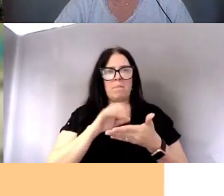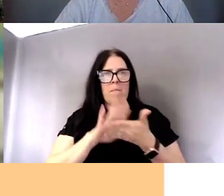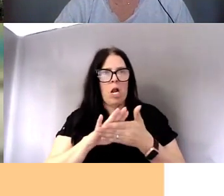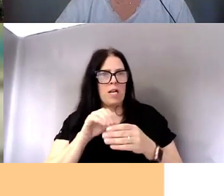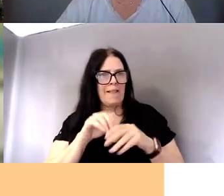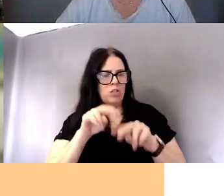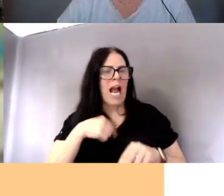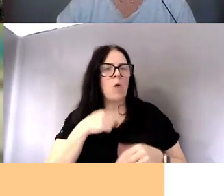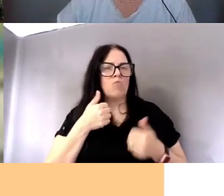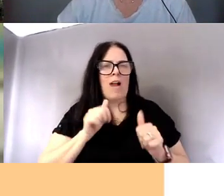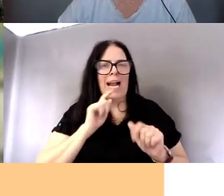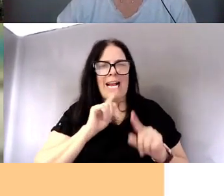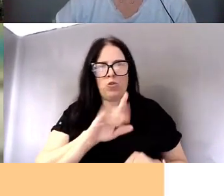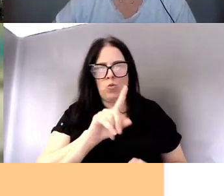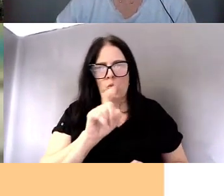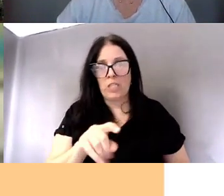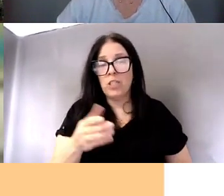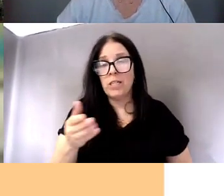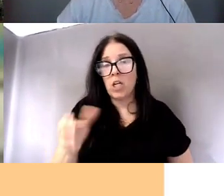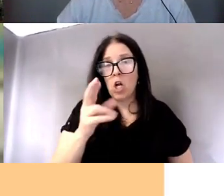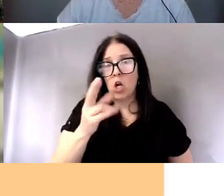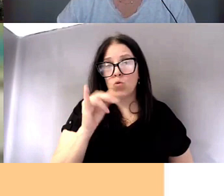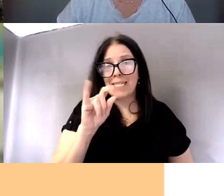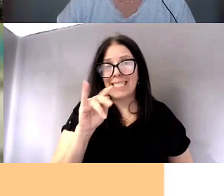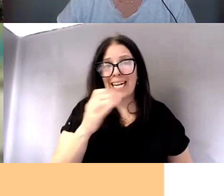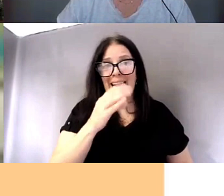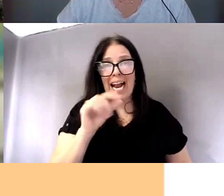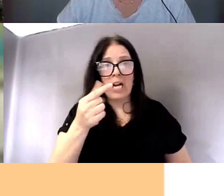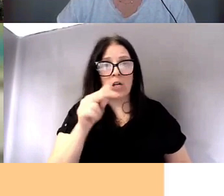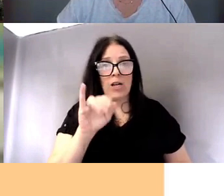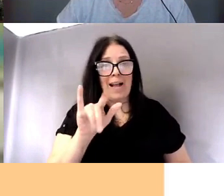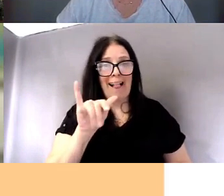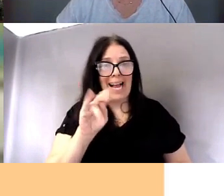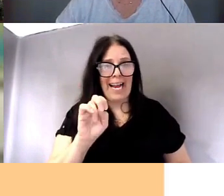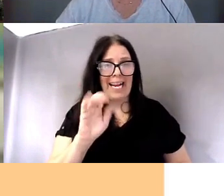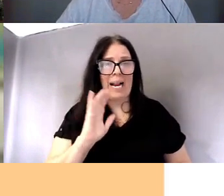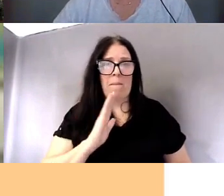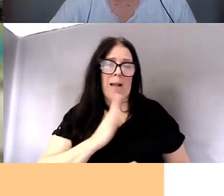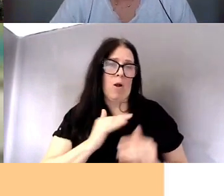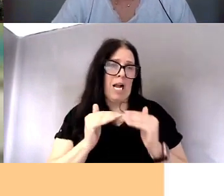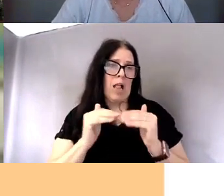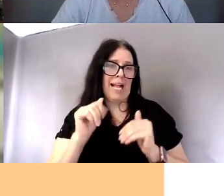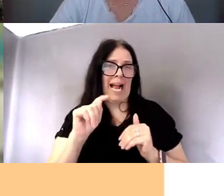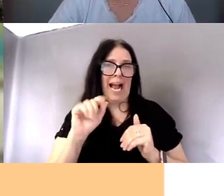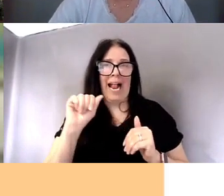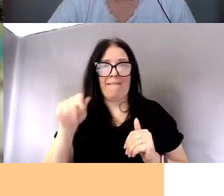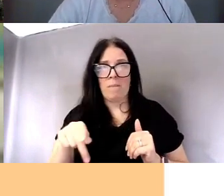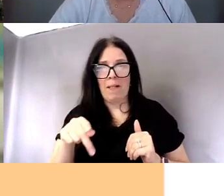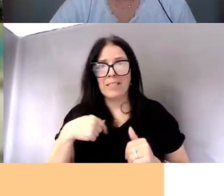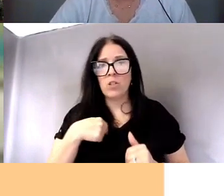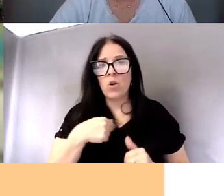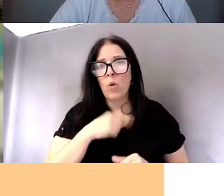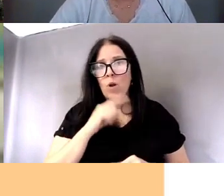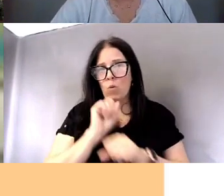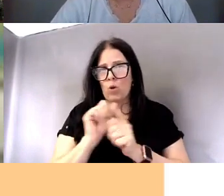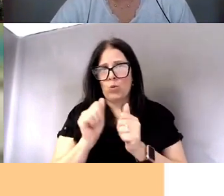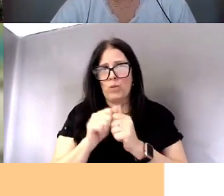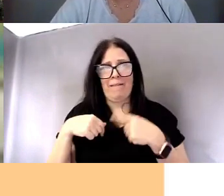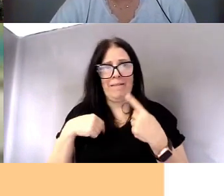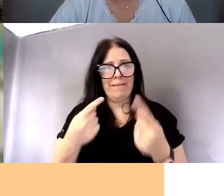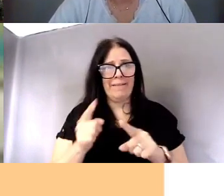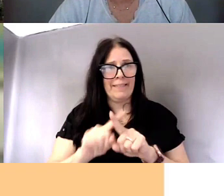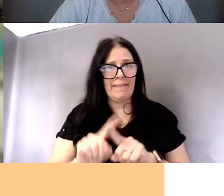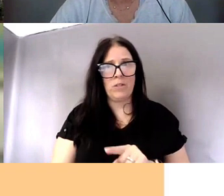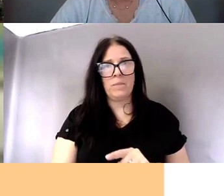introductions. Christine and Guylaine are my colleagues at Alpha Plus. We work together through different projects and initiatives. Christine is